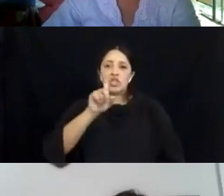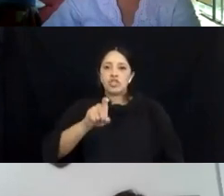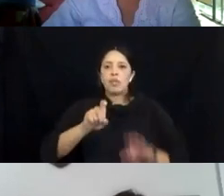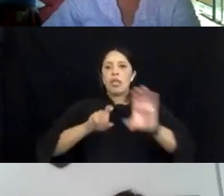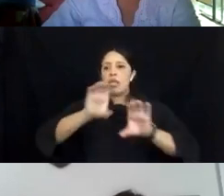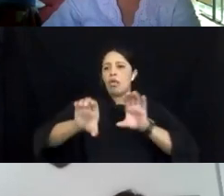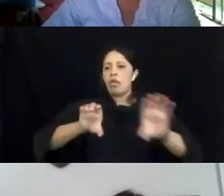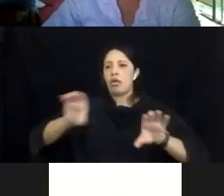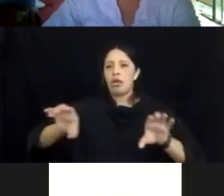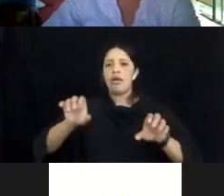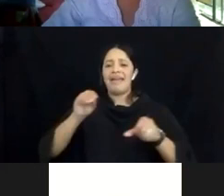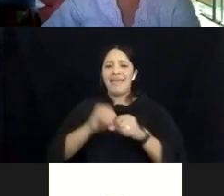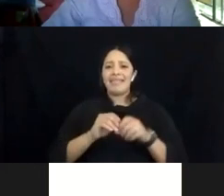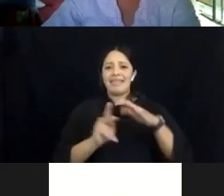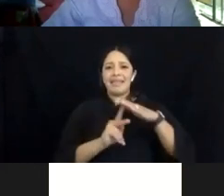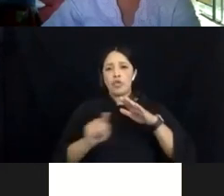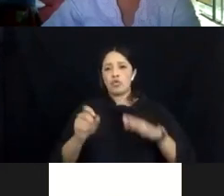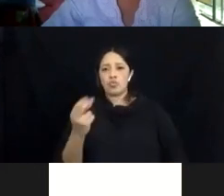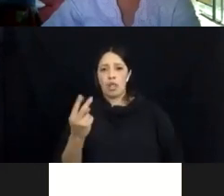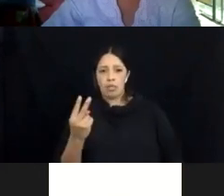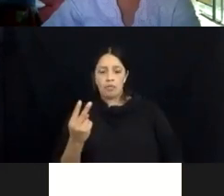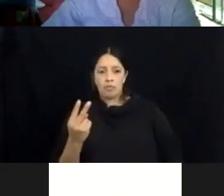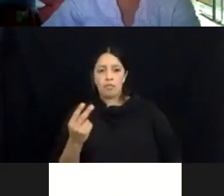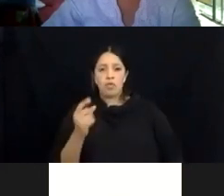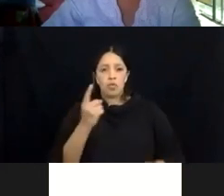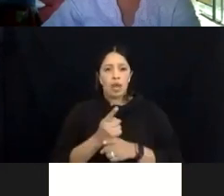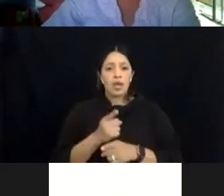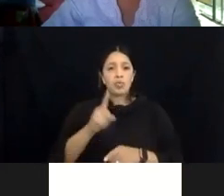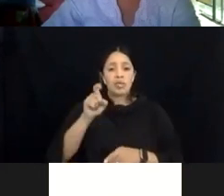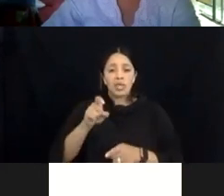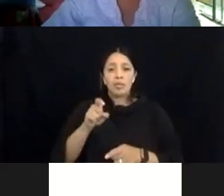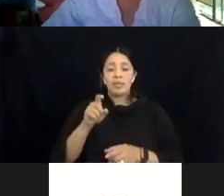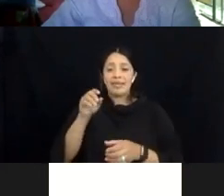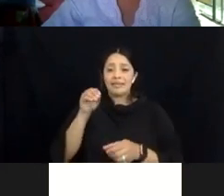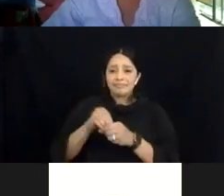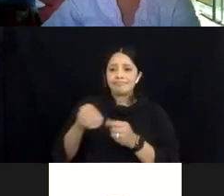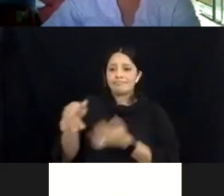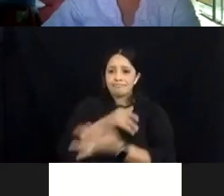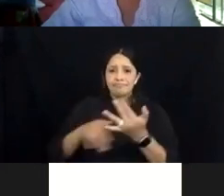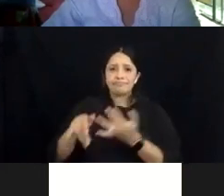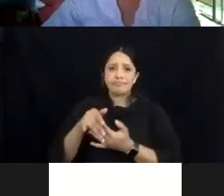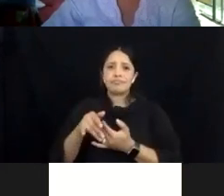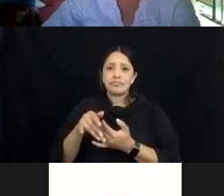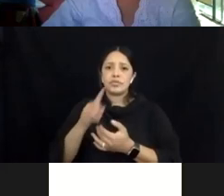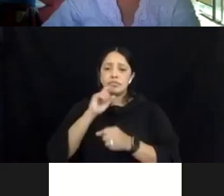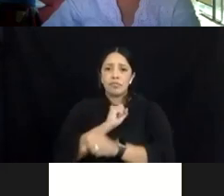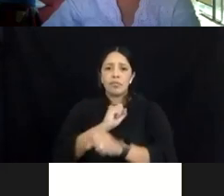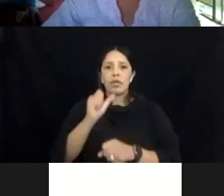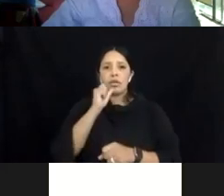system, because I believe in the pipeline, right? You have to get in the pipeline to get into community college and then to get to the university.